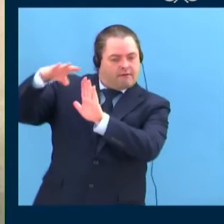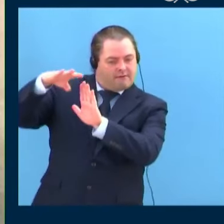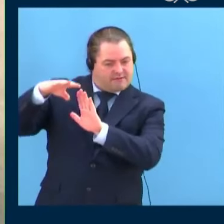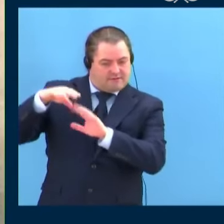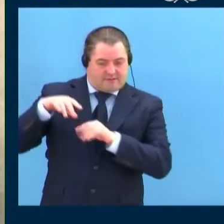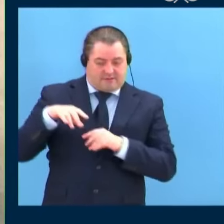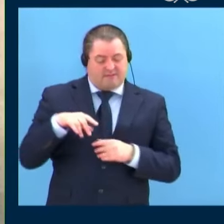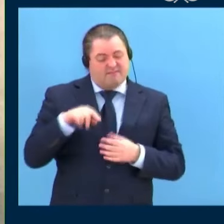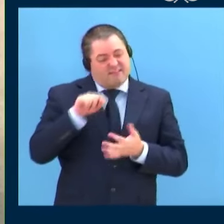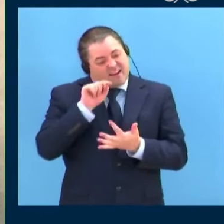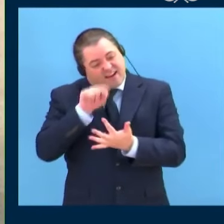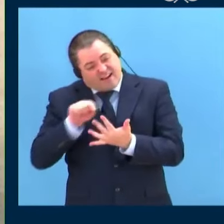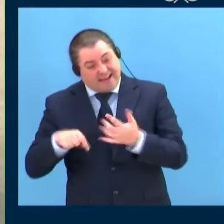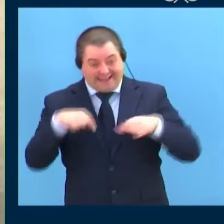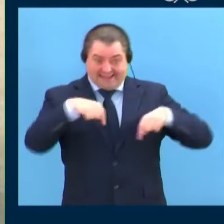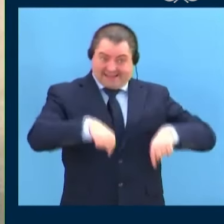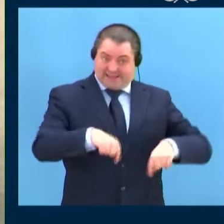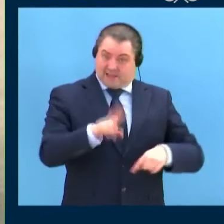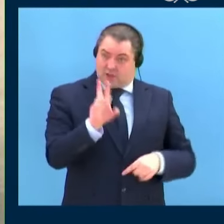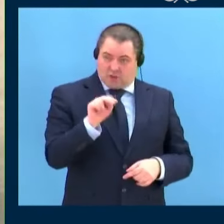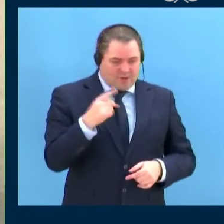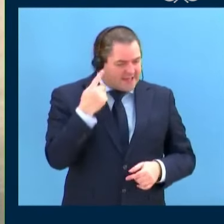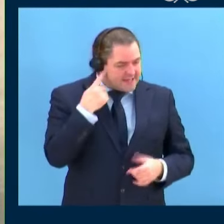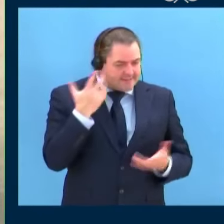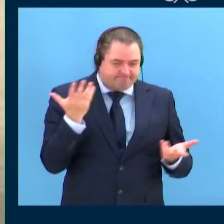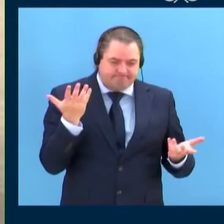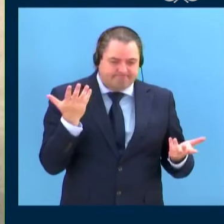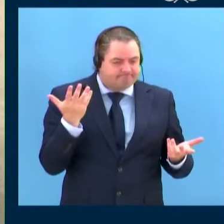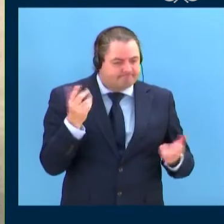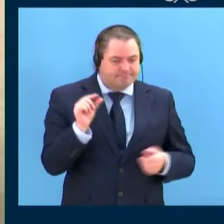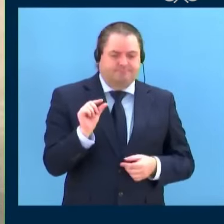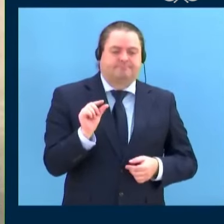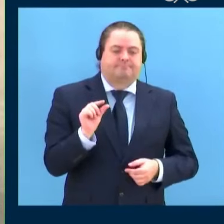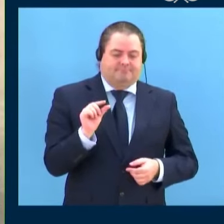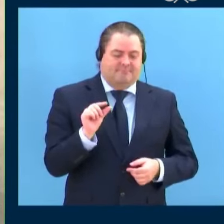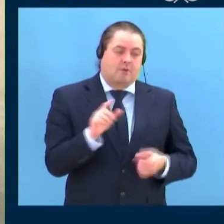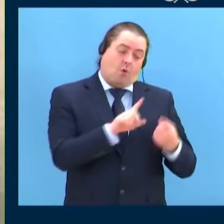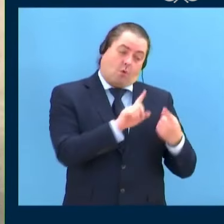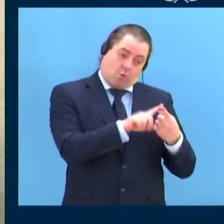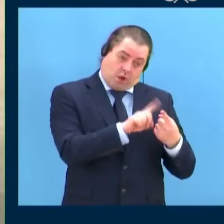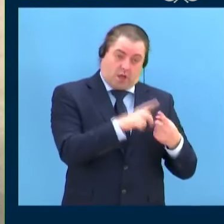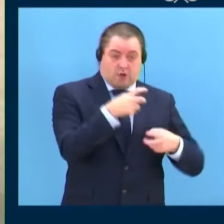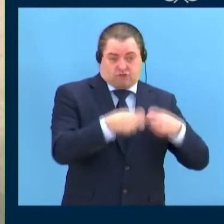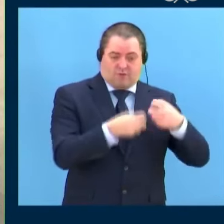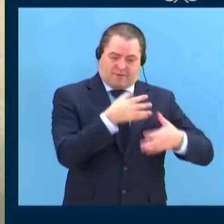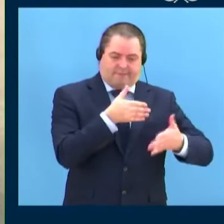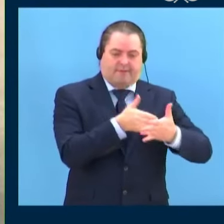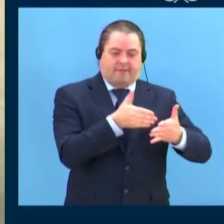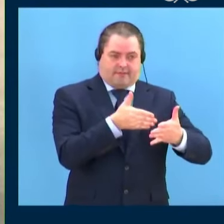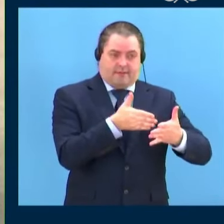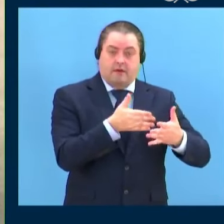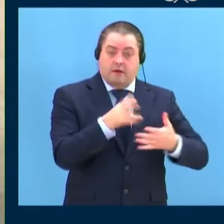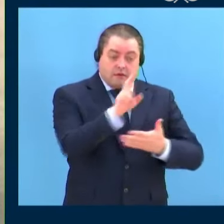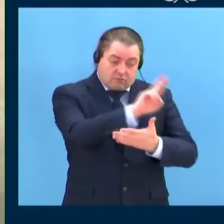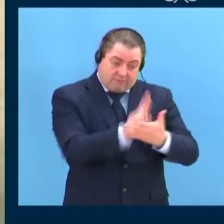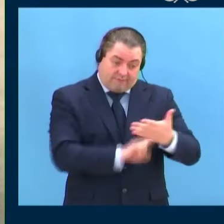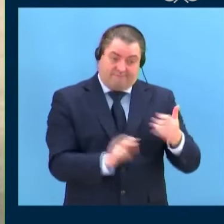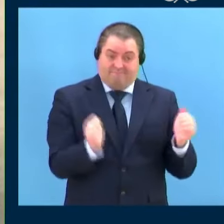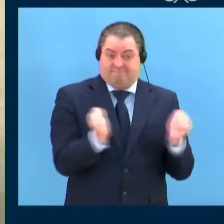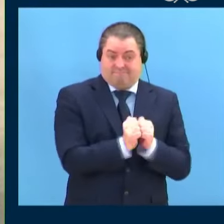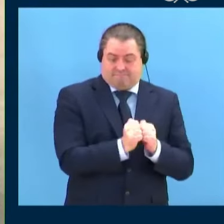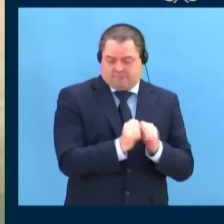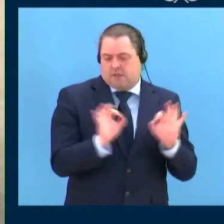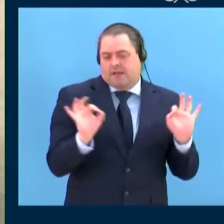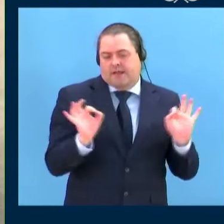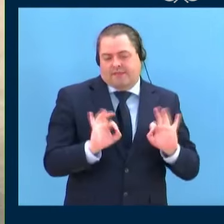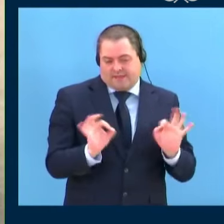UN level. The absence of a treaty is one barrier. A treaty drafted with minorities would provide a structure